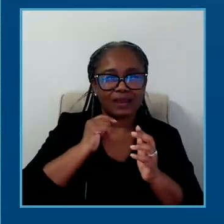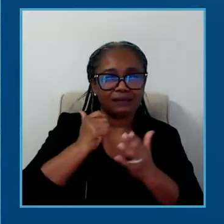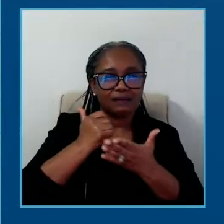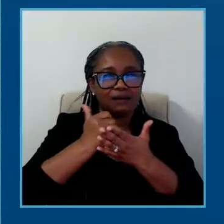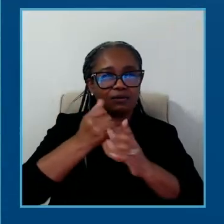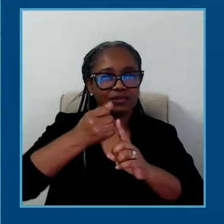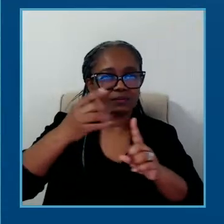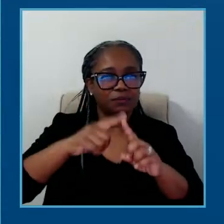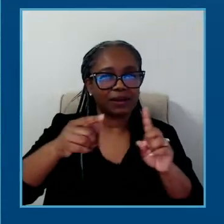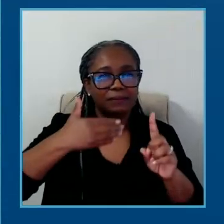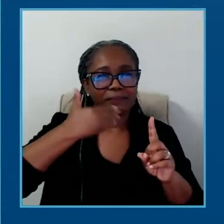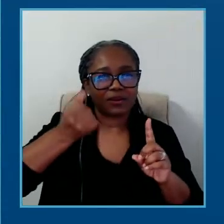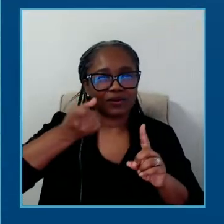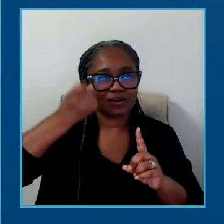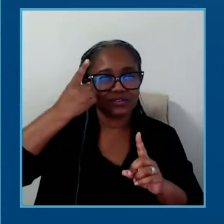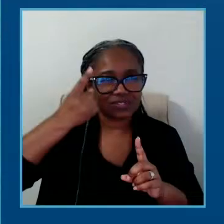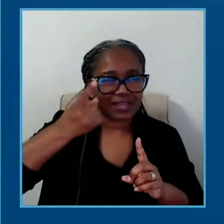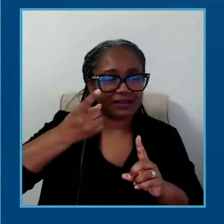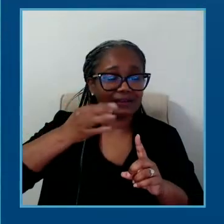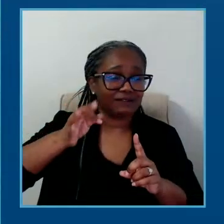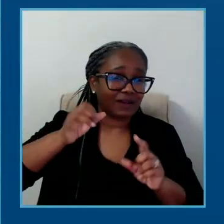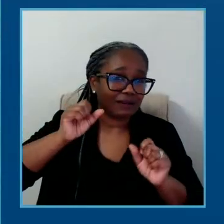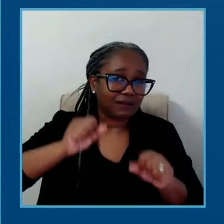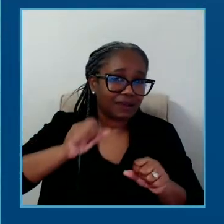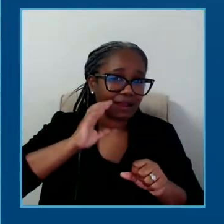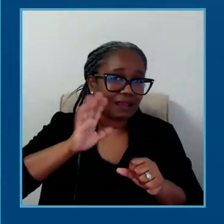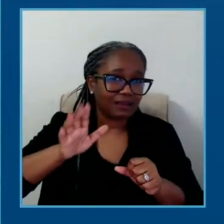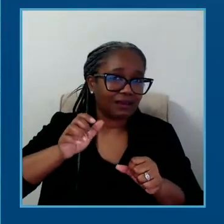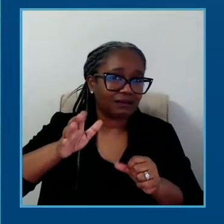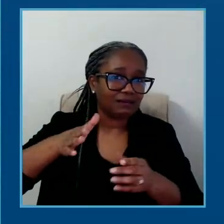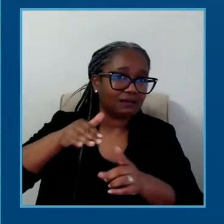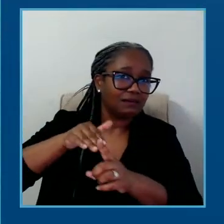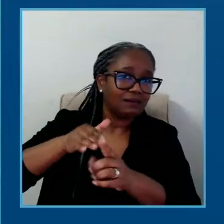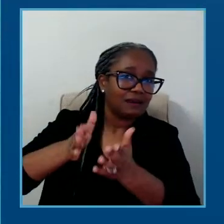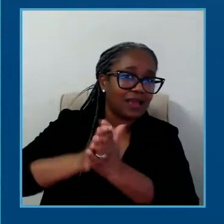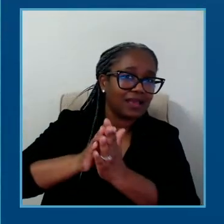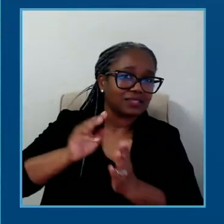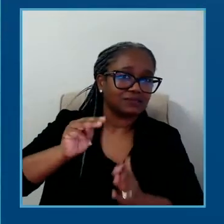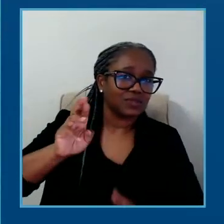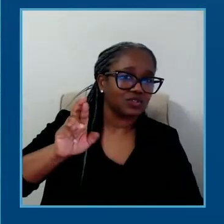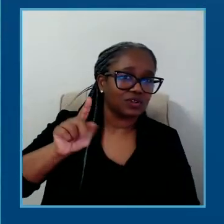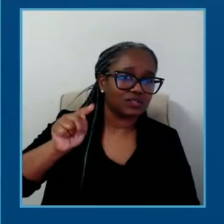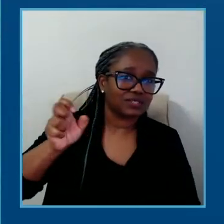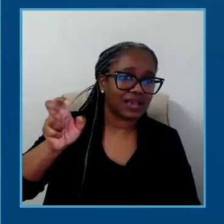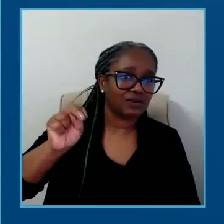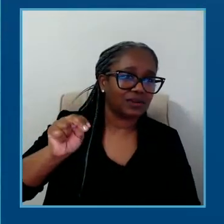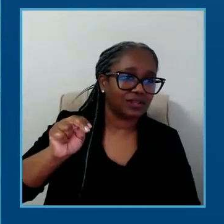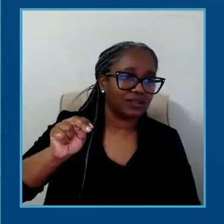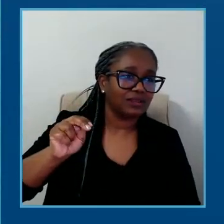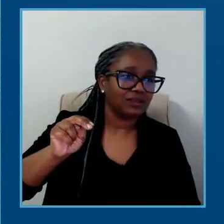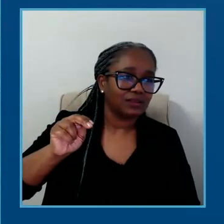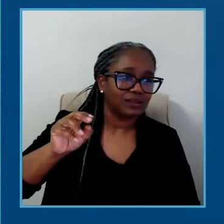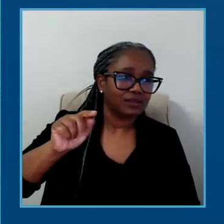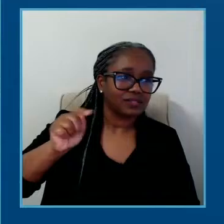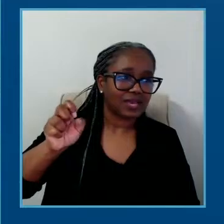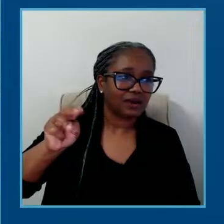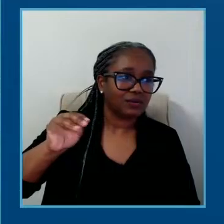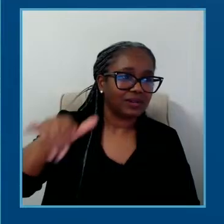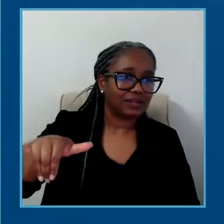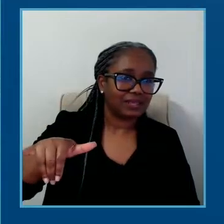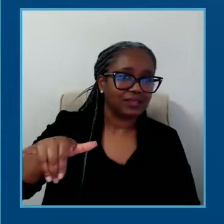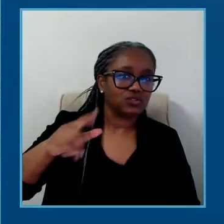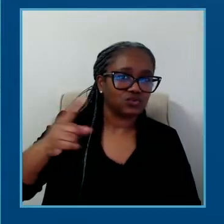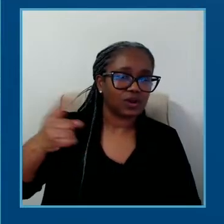can bring in Mr. Townley to kind of describe that issue. I think you've answered the question. The DNC